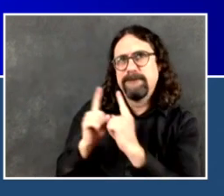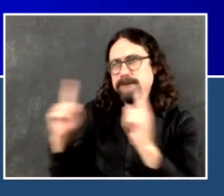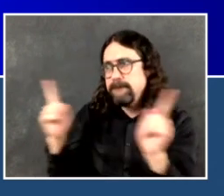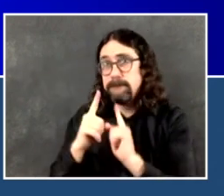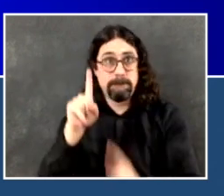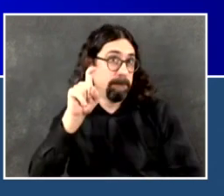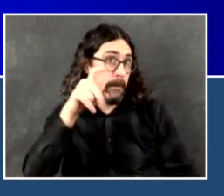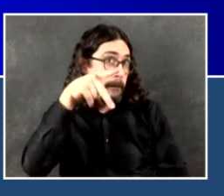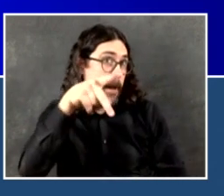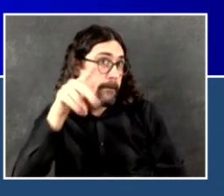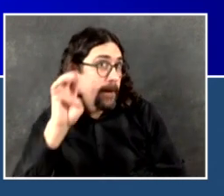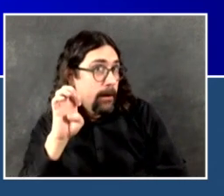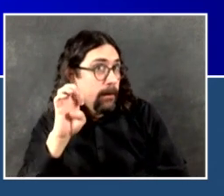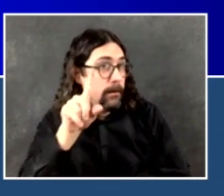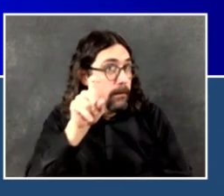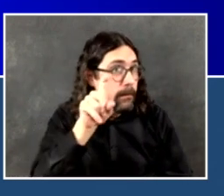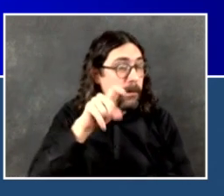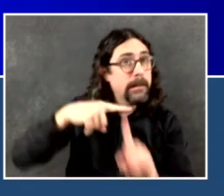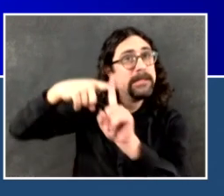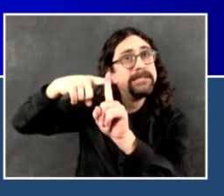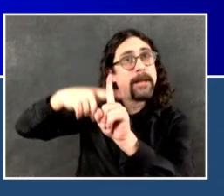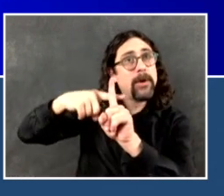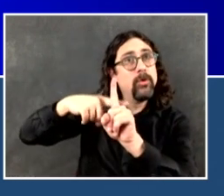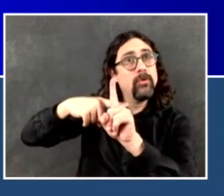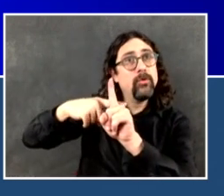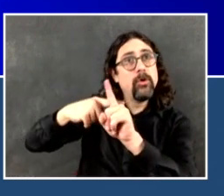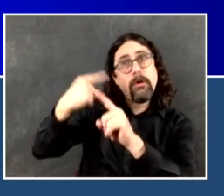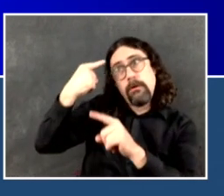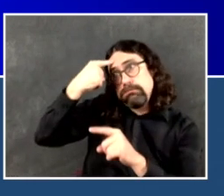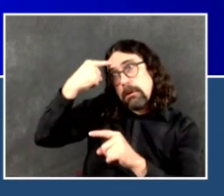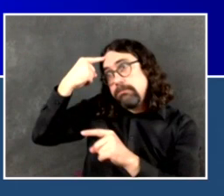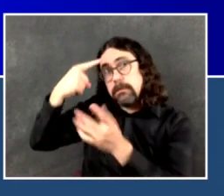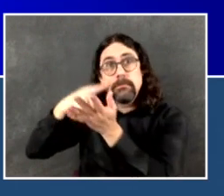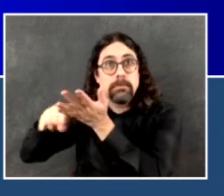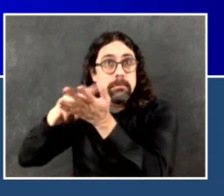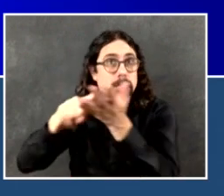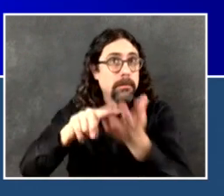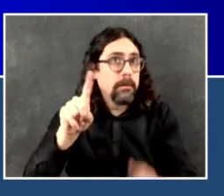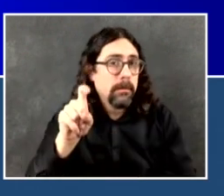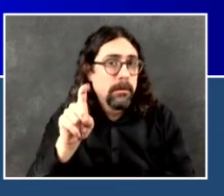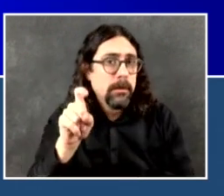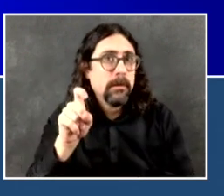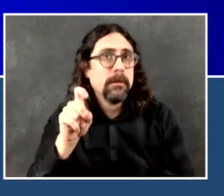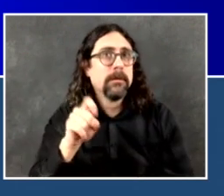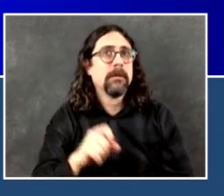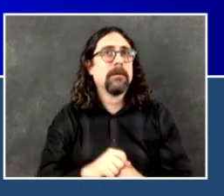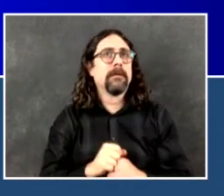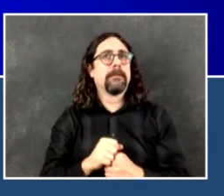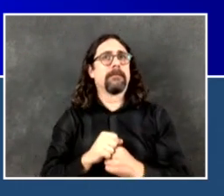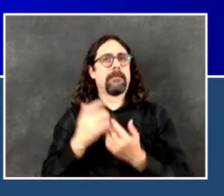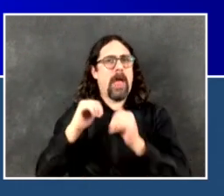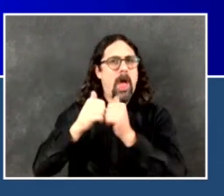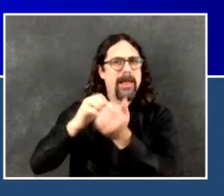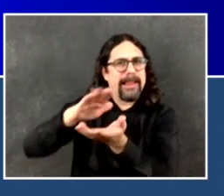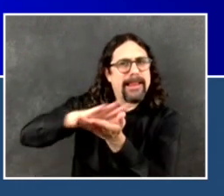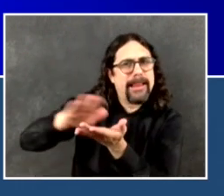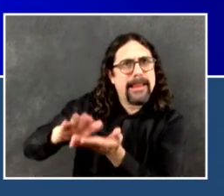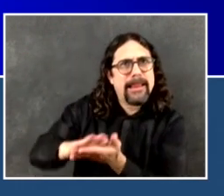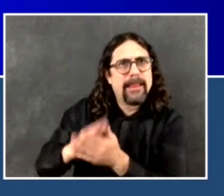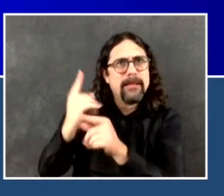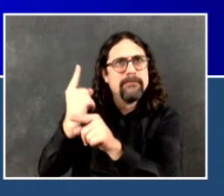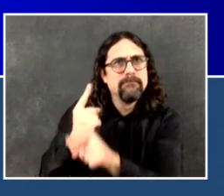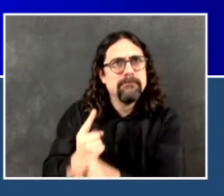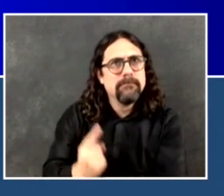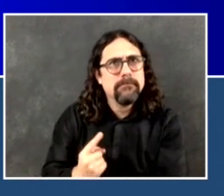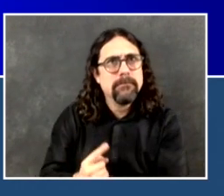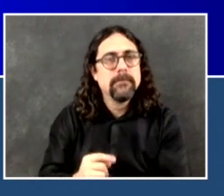need as they restart? What kind of social distancing will be required in the business? How many customers can be there at any given time?